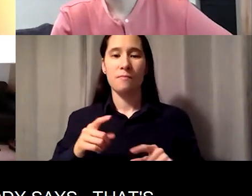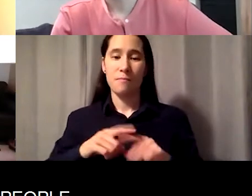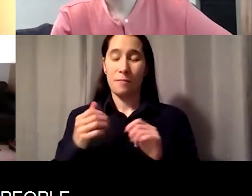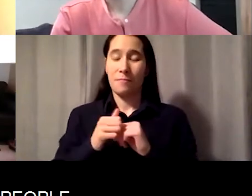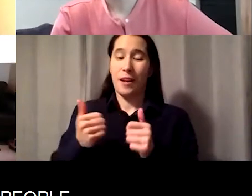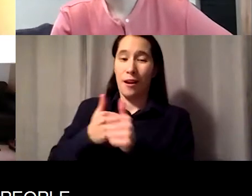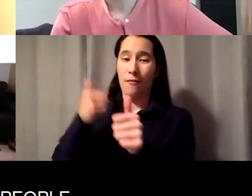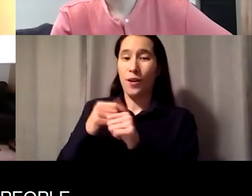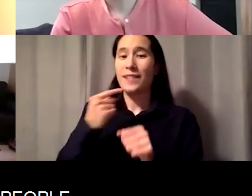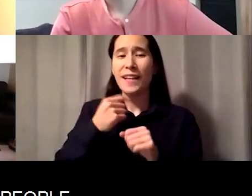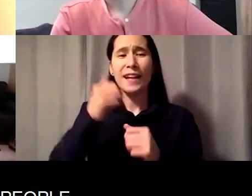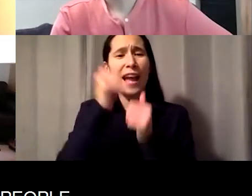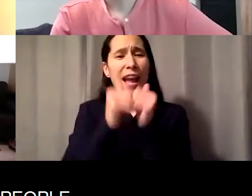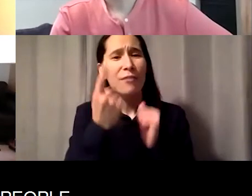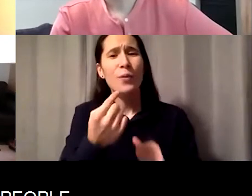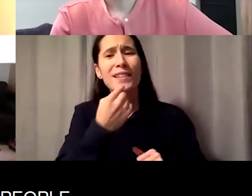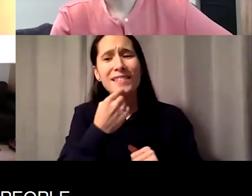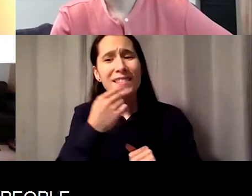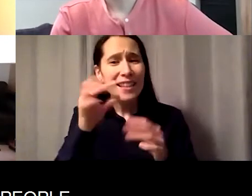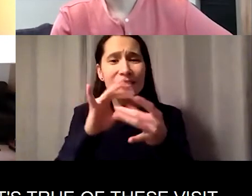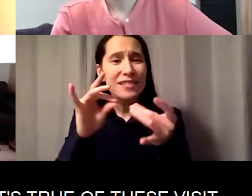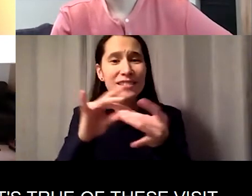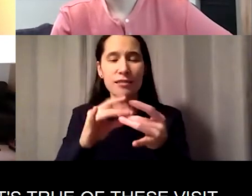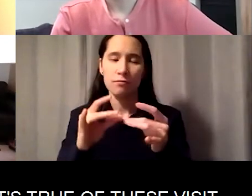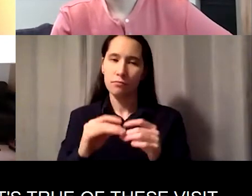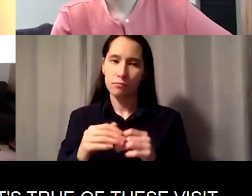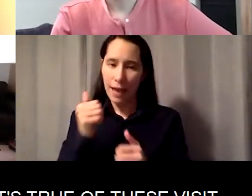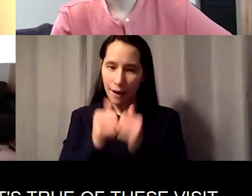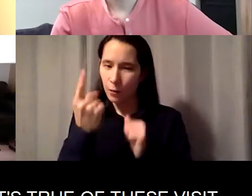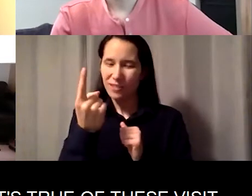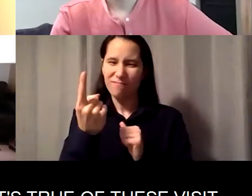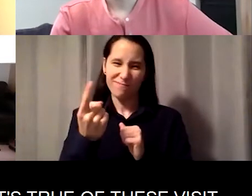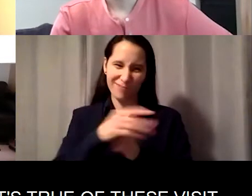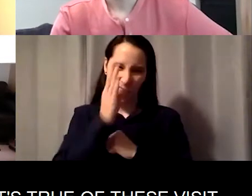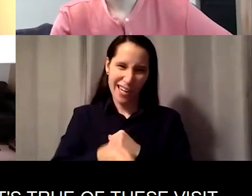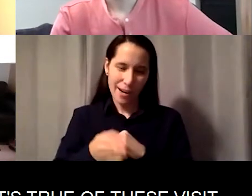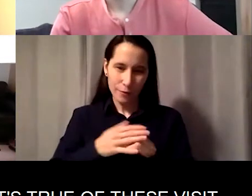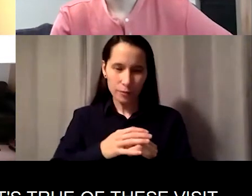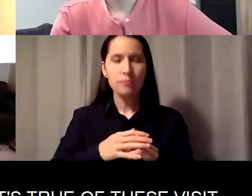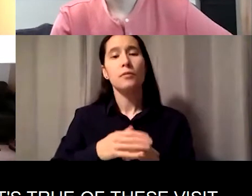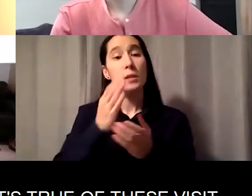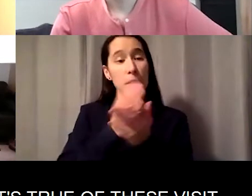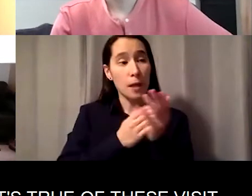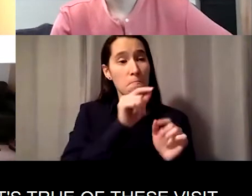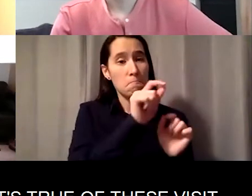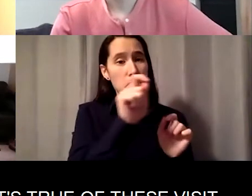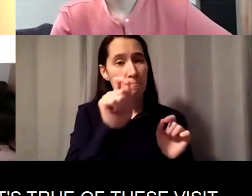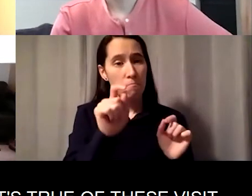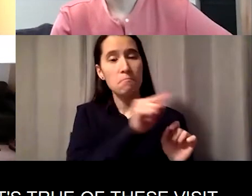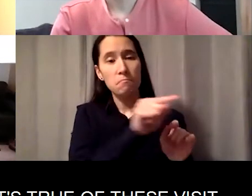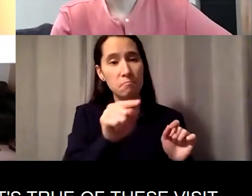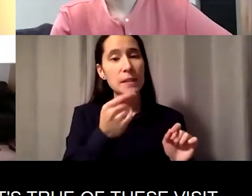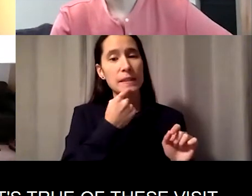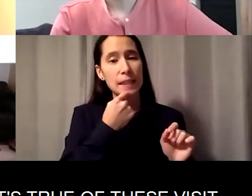people, many, maybe. Everybody, no. And that's true of these visit restrictions. But